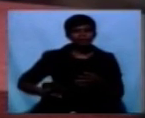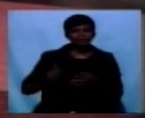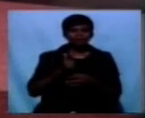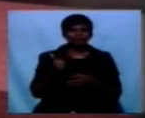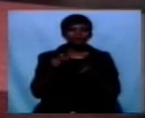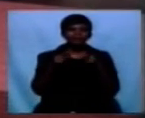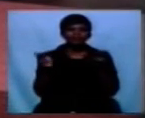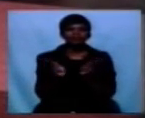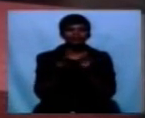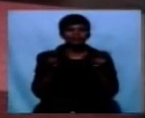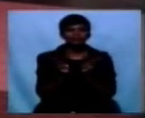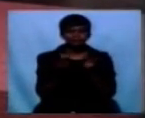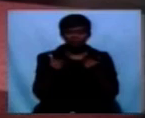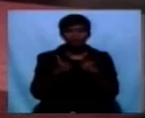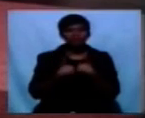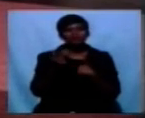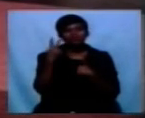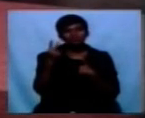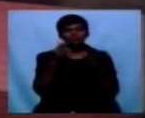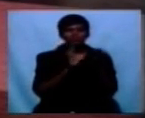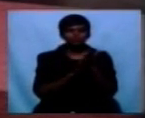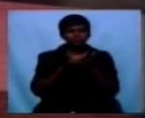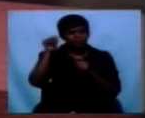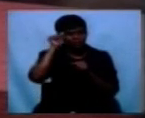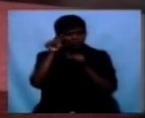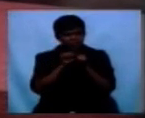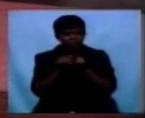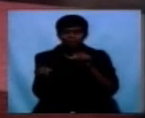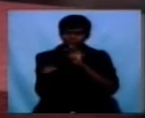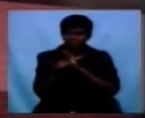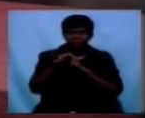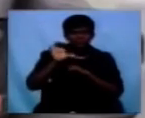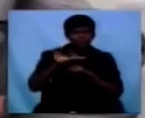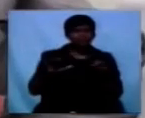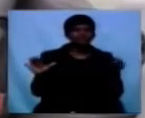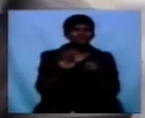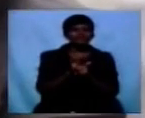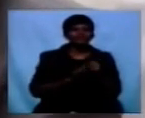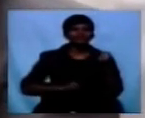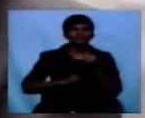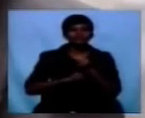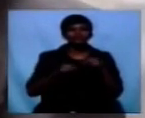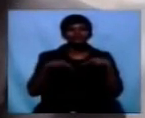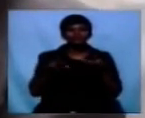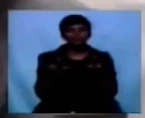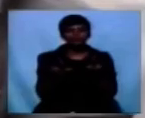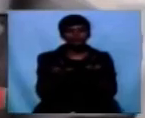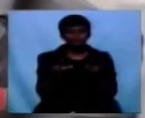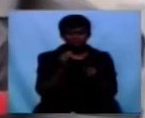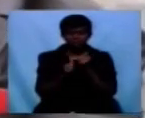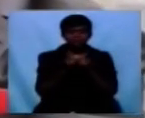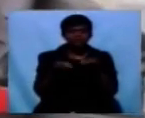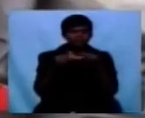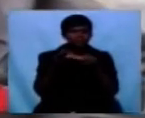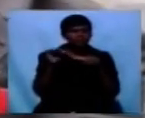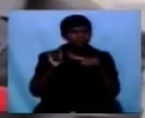potential areas. So there are two schools. Yes, I agree with the private sector fully financing the road. That will give a